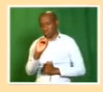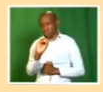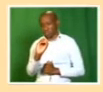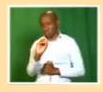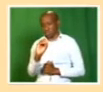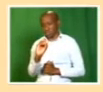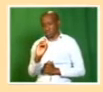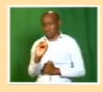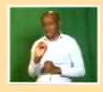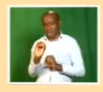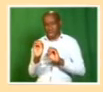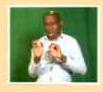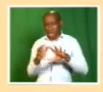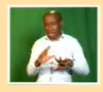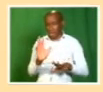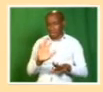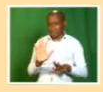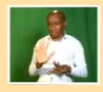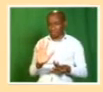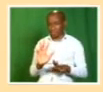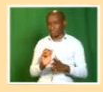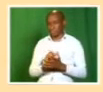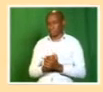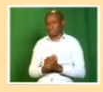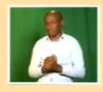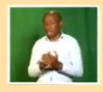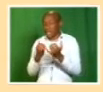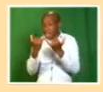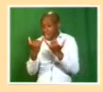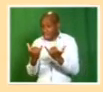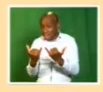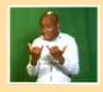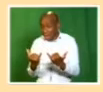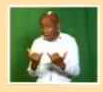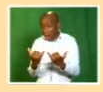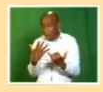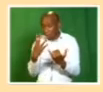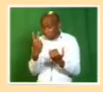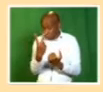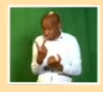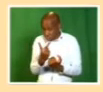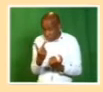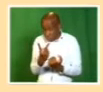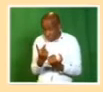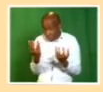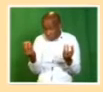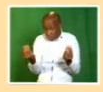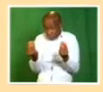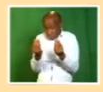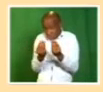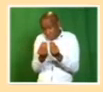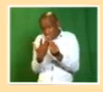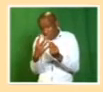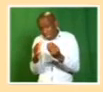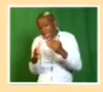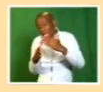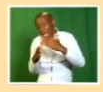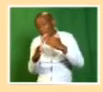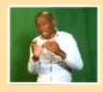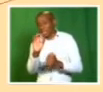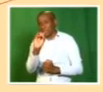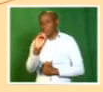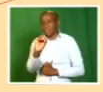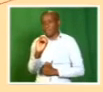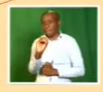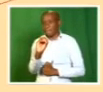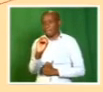Okay, don't get lost. Okay, so we are here. The next thing is to combine the 2 and equate to 0. Here we are combining them,